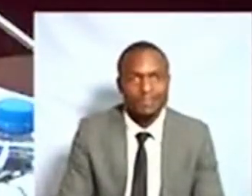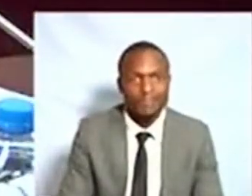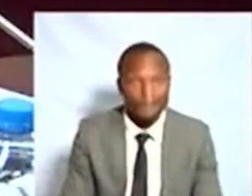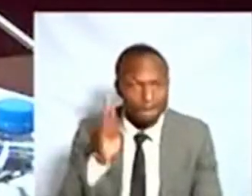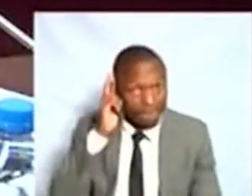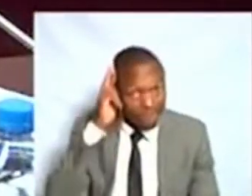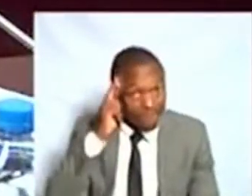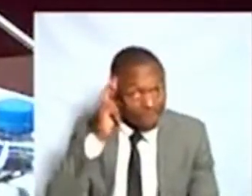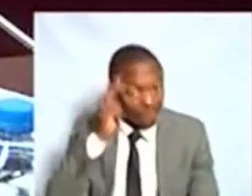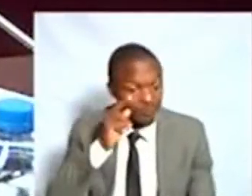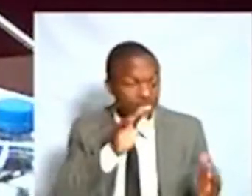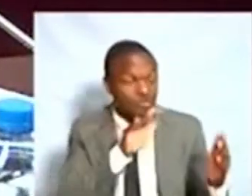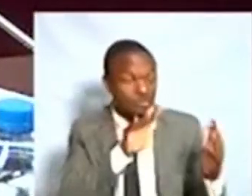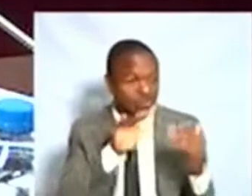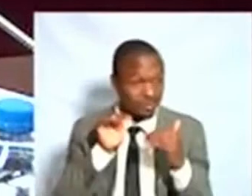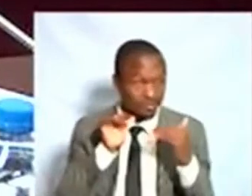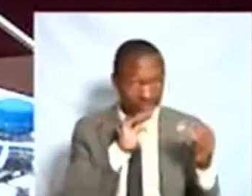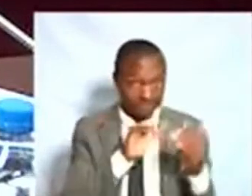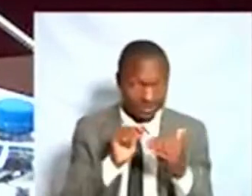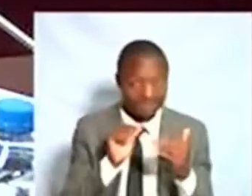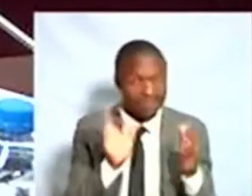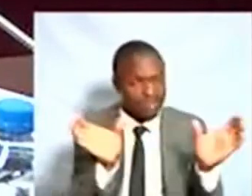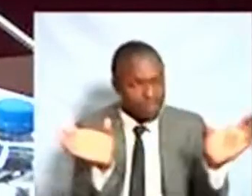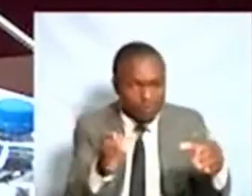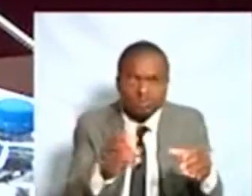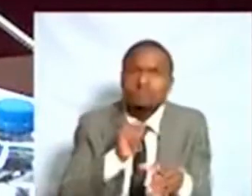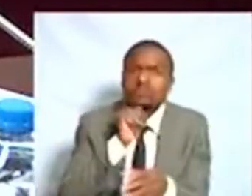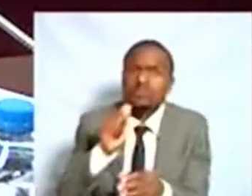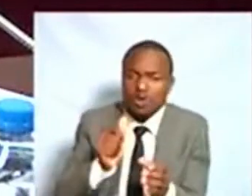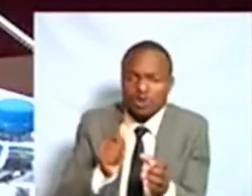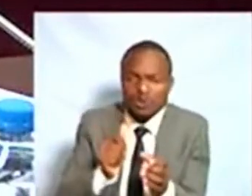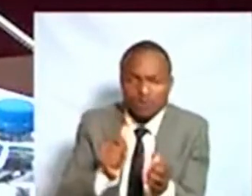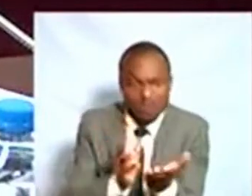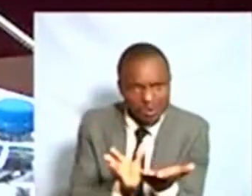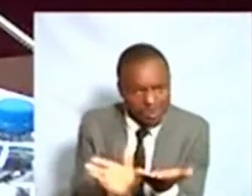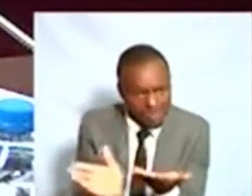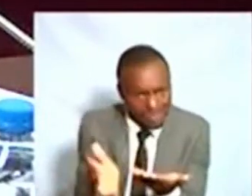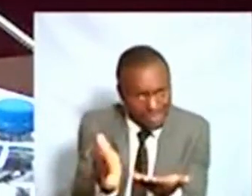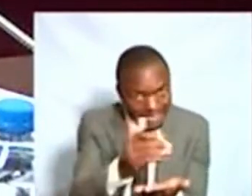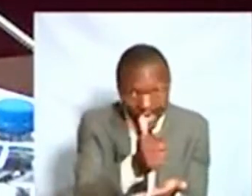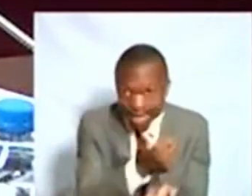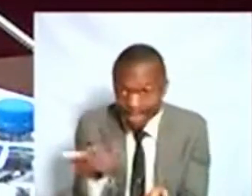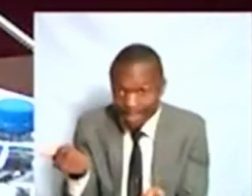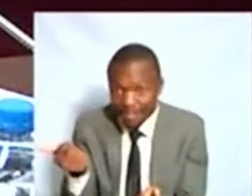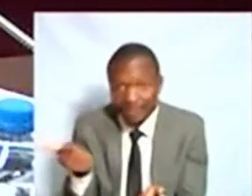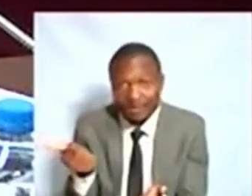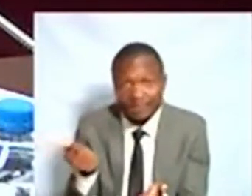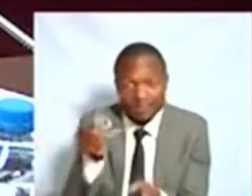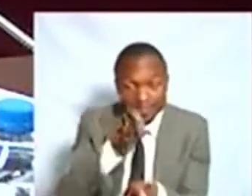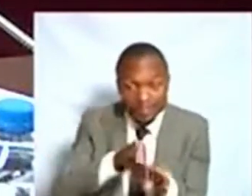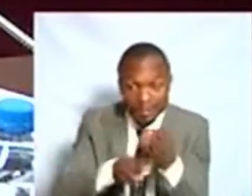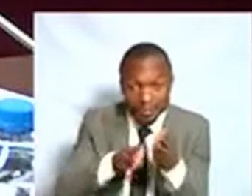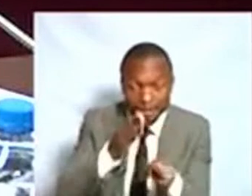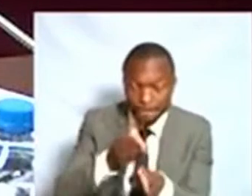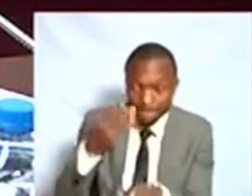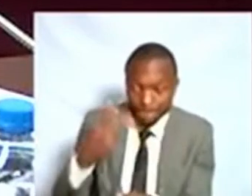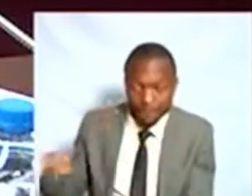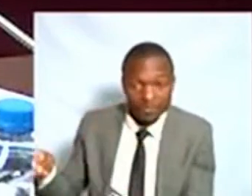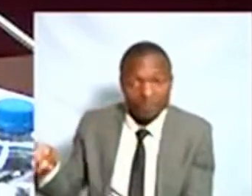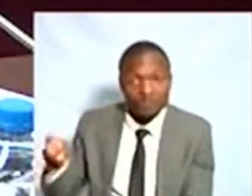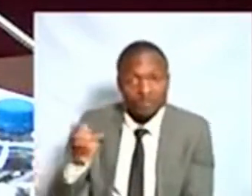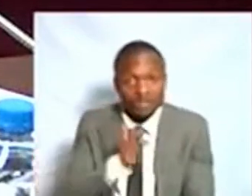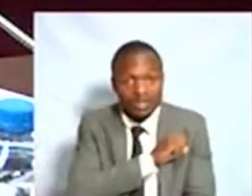Reason for the query. The council has not collected other building materials for staff house